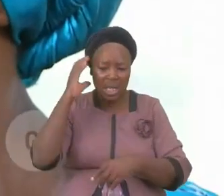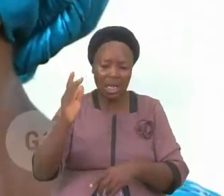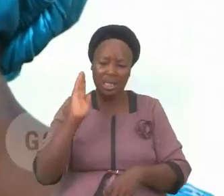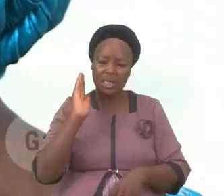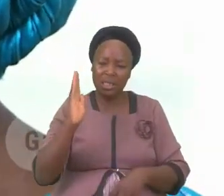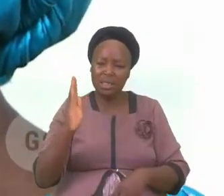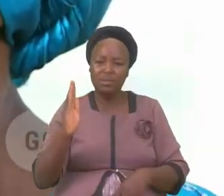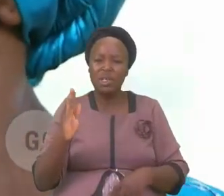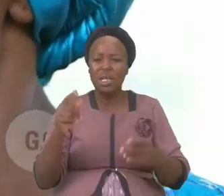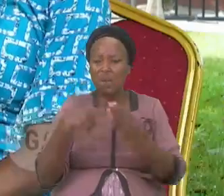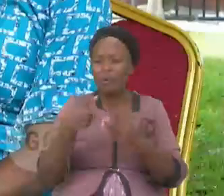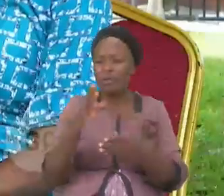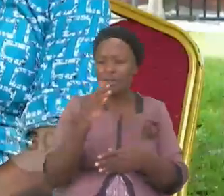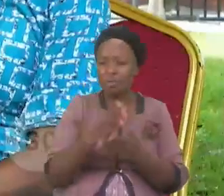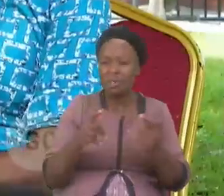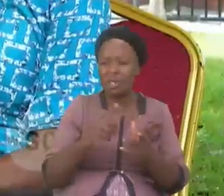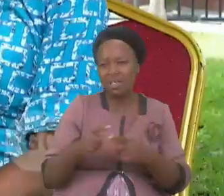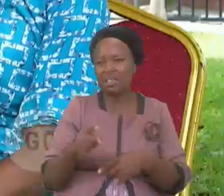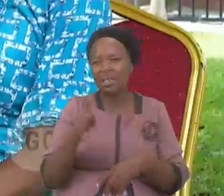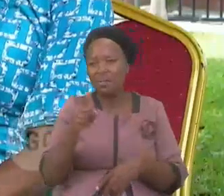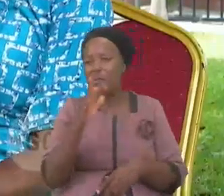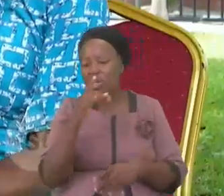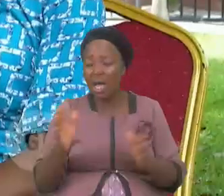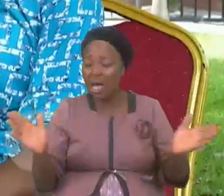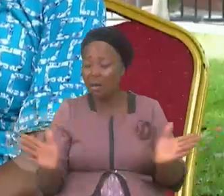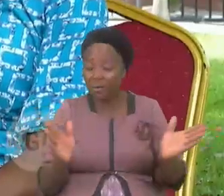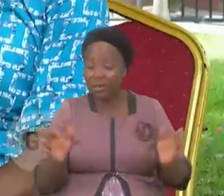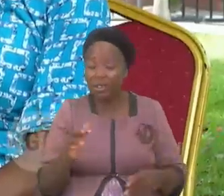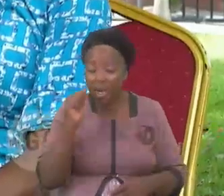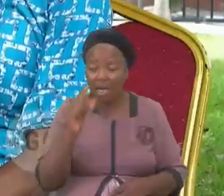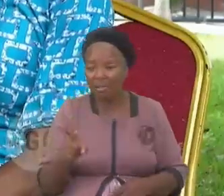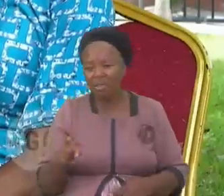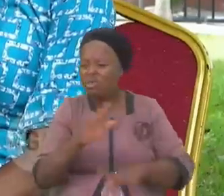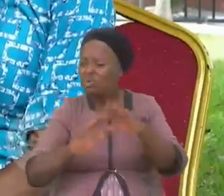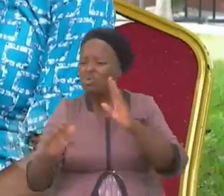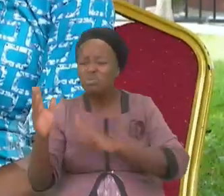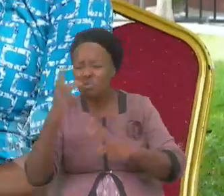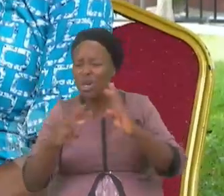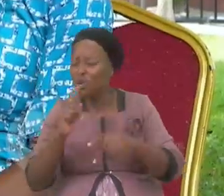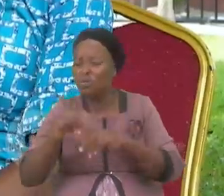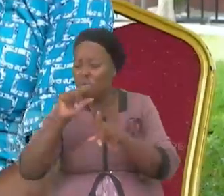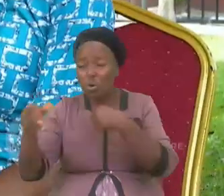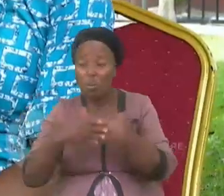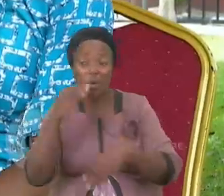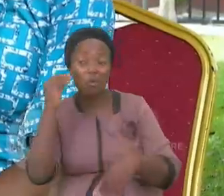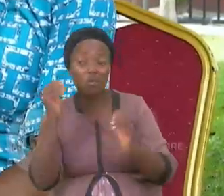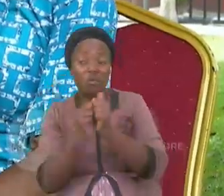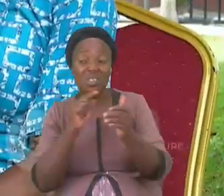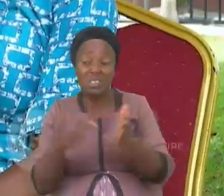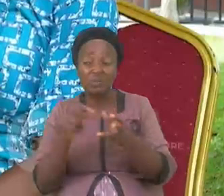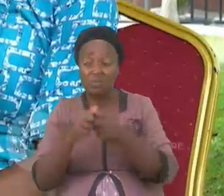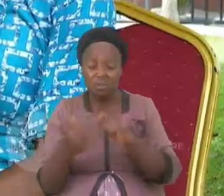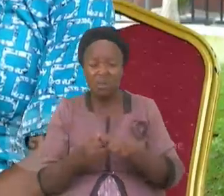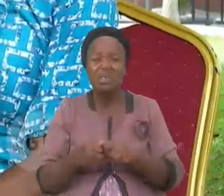coming back with these pains. Pray that God will touch you to share your testimony. I think the fourth day of that